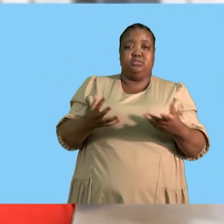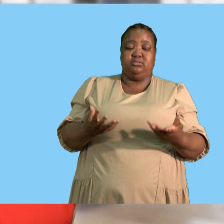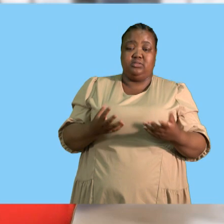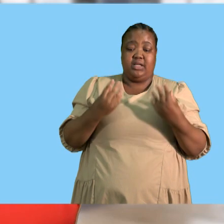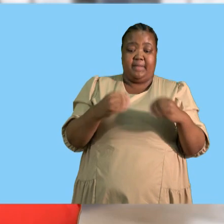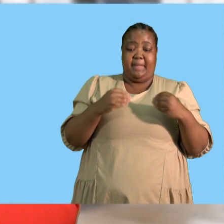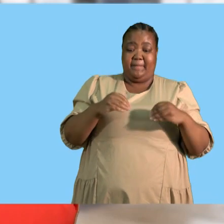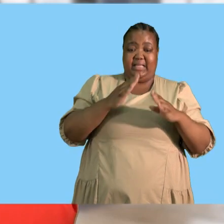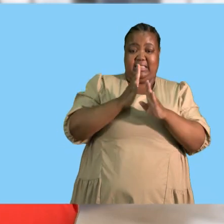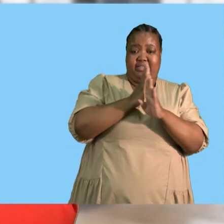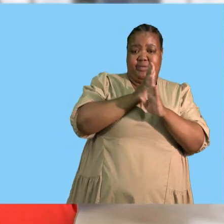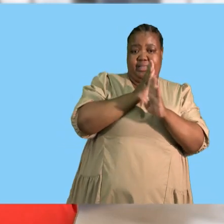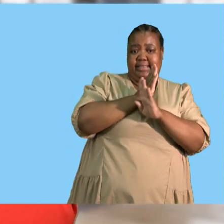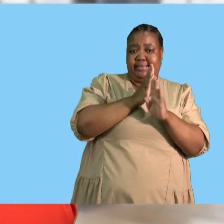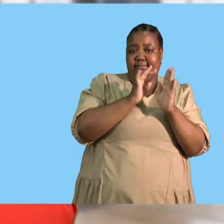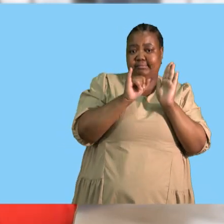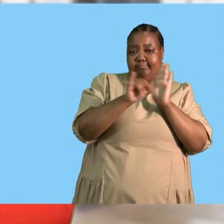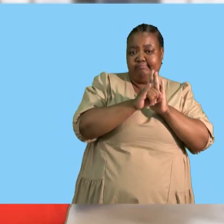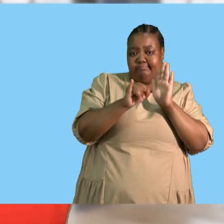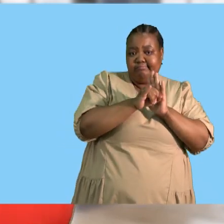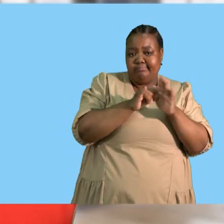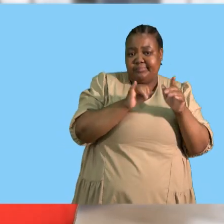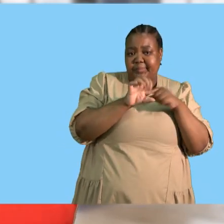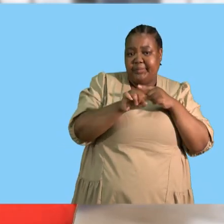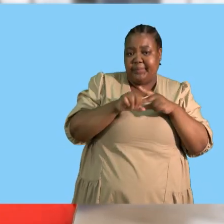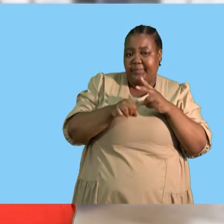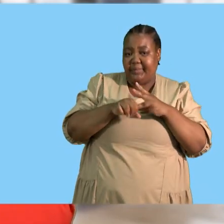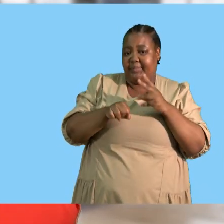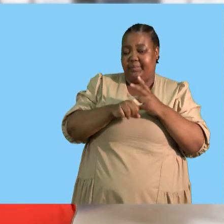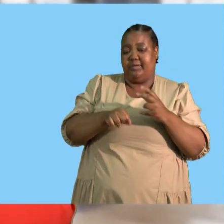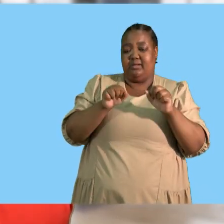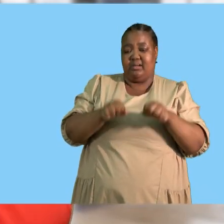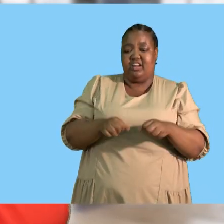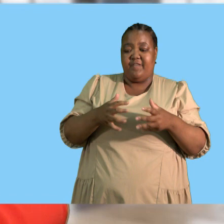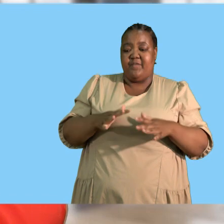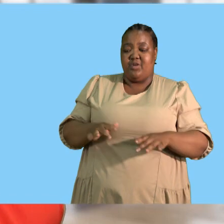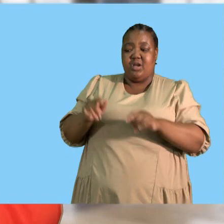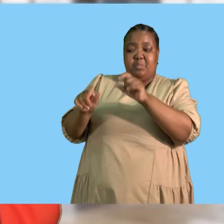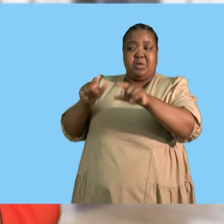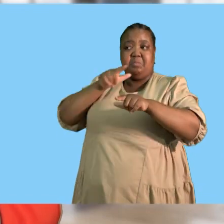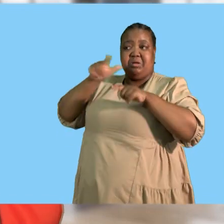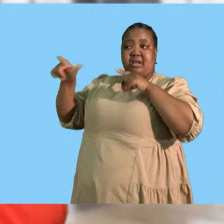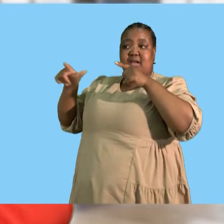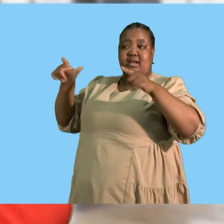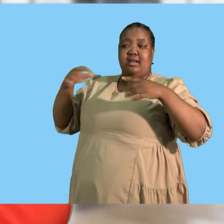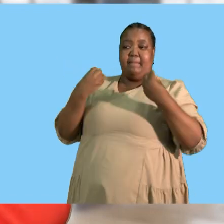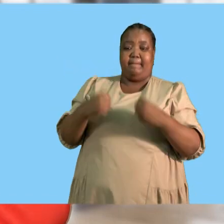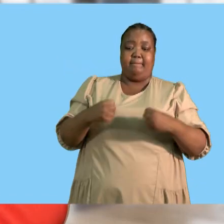exposed to our business's secrets that they might tell to other people, and this can affect our